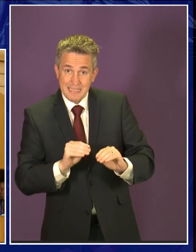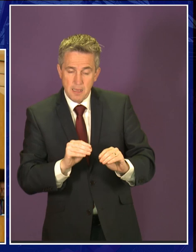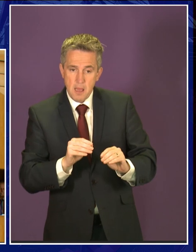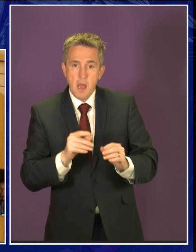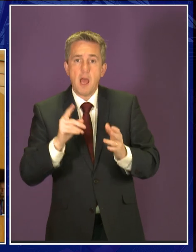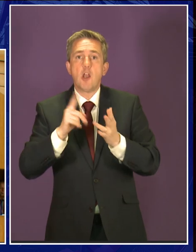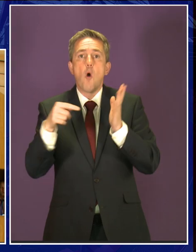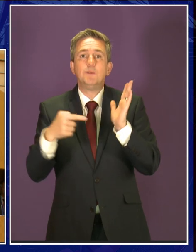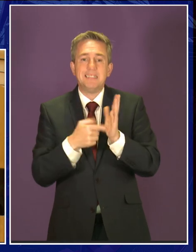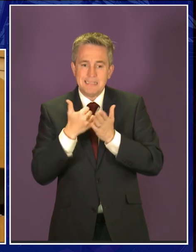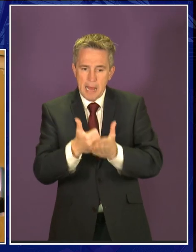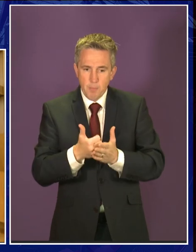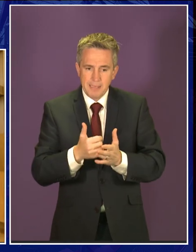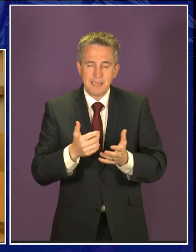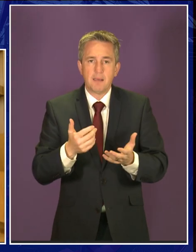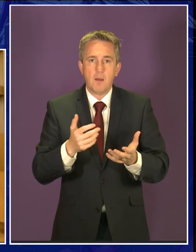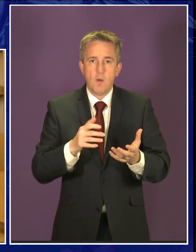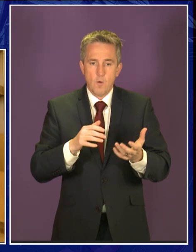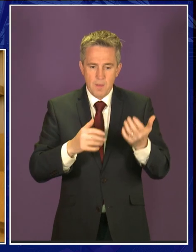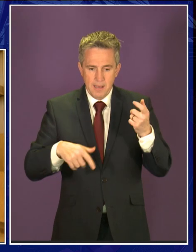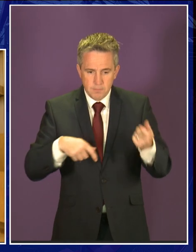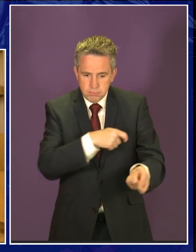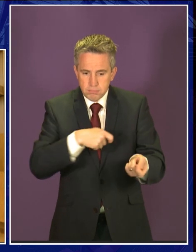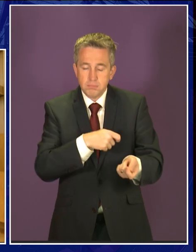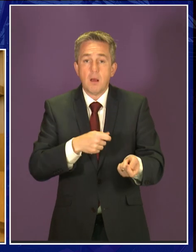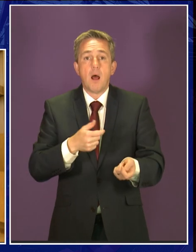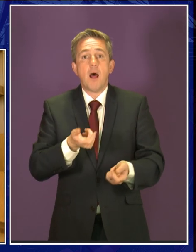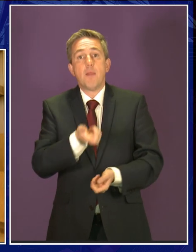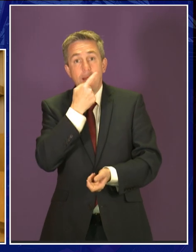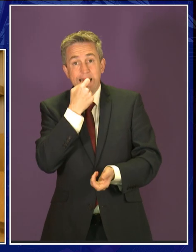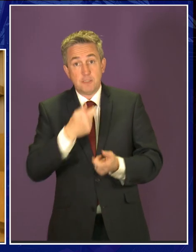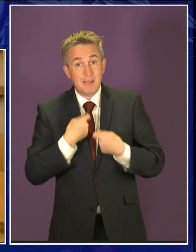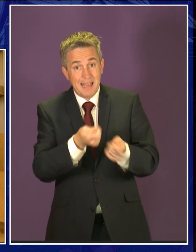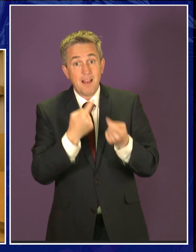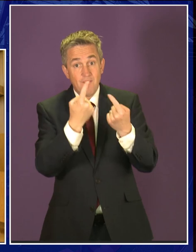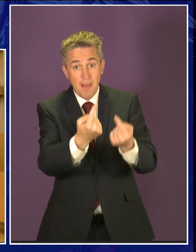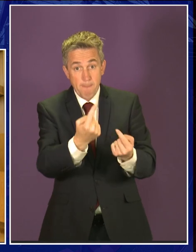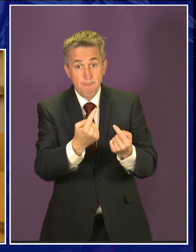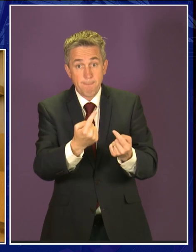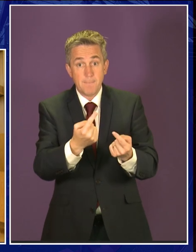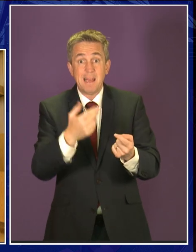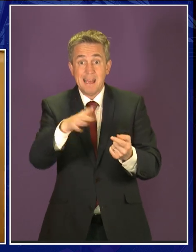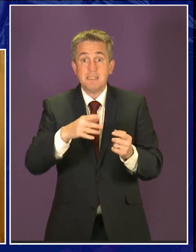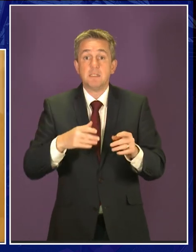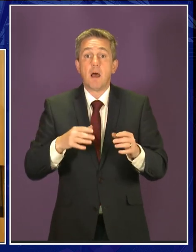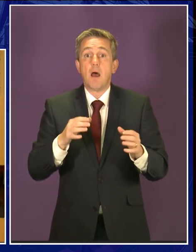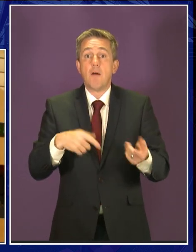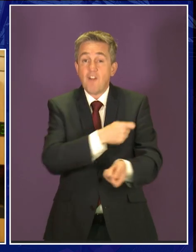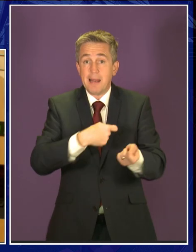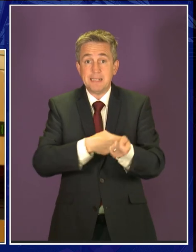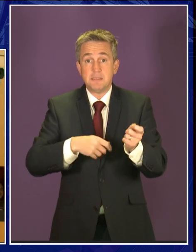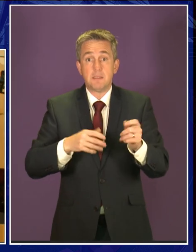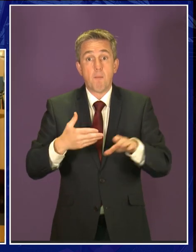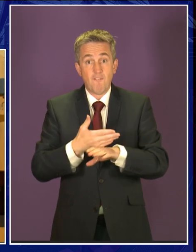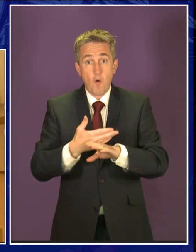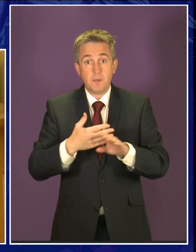his hand position, the medication that I prescribed as a neurologist, we were able to uplift his performance. And although he still